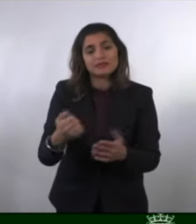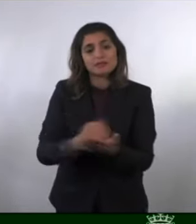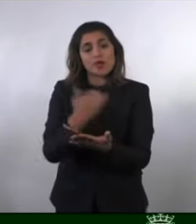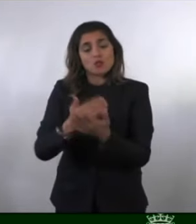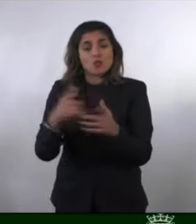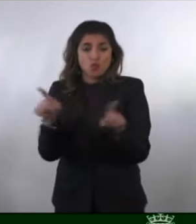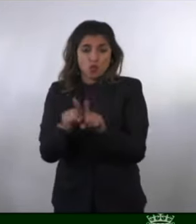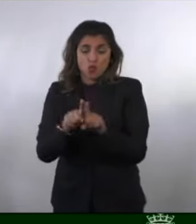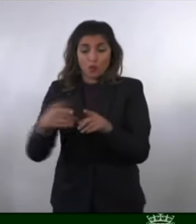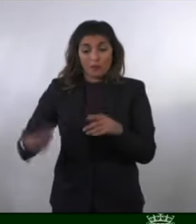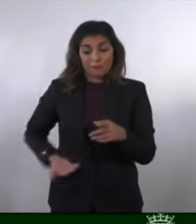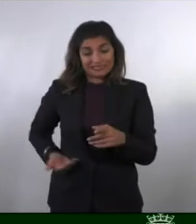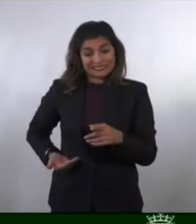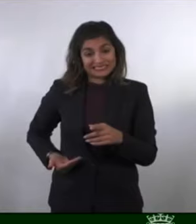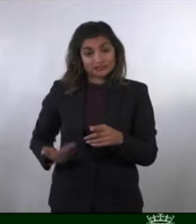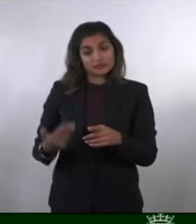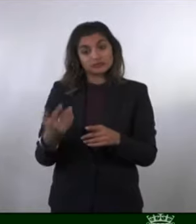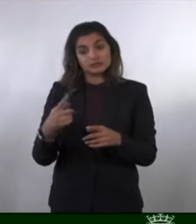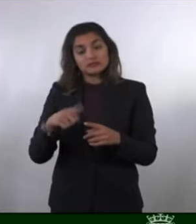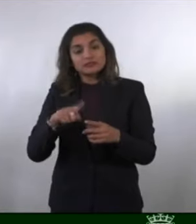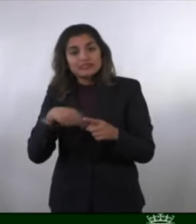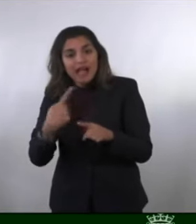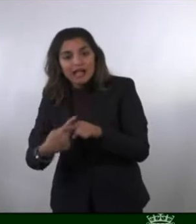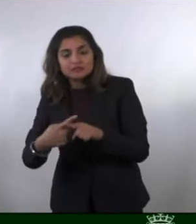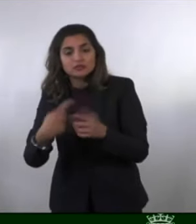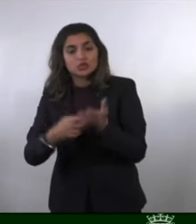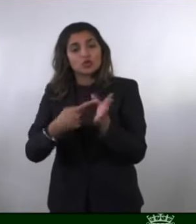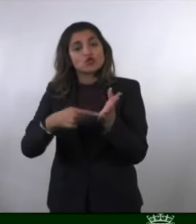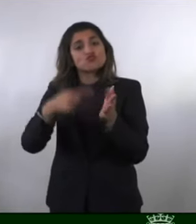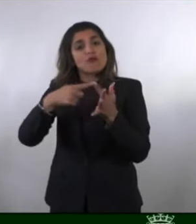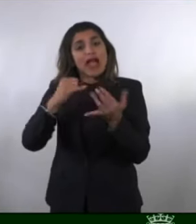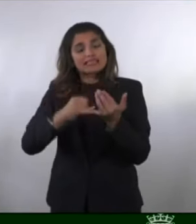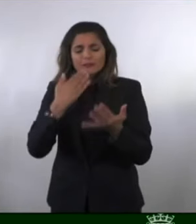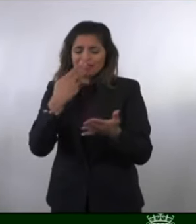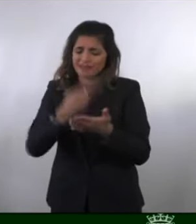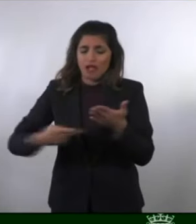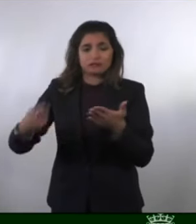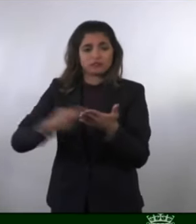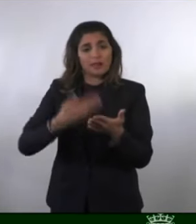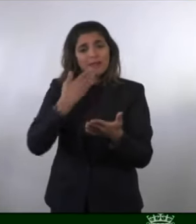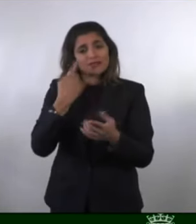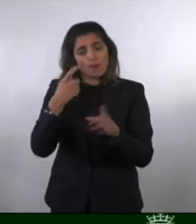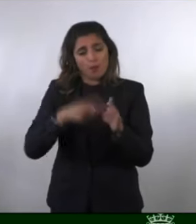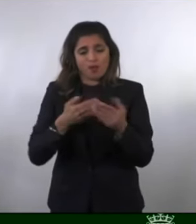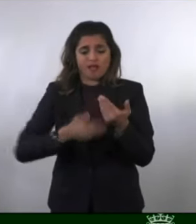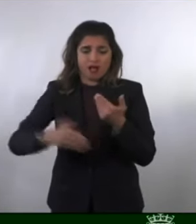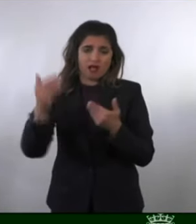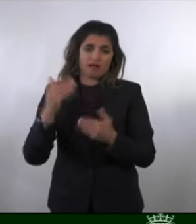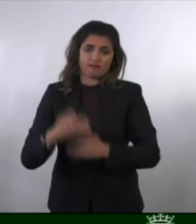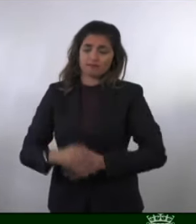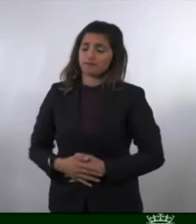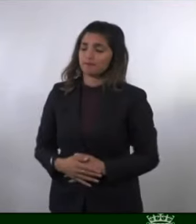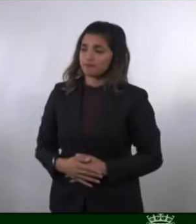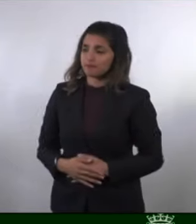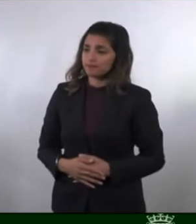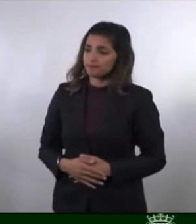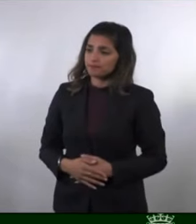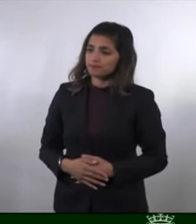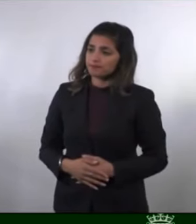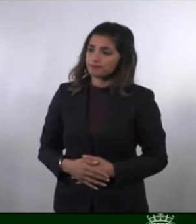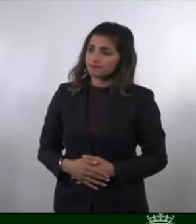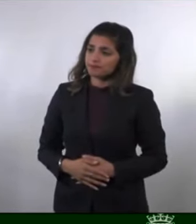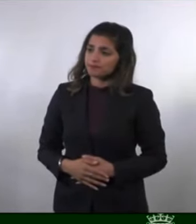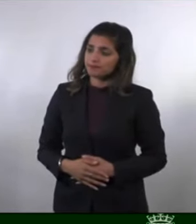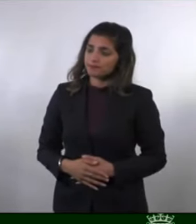rates for another year to support our hospitality businesses? Prime Minister. Well,